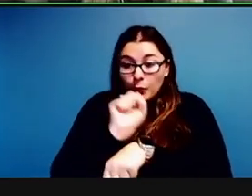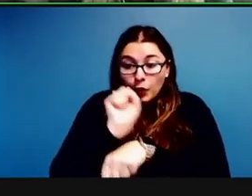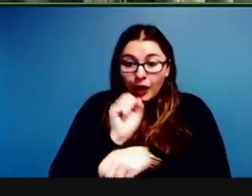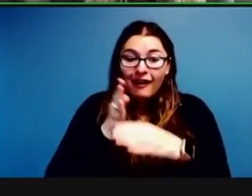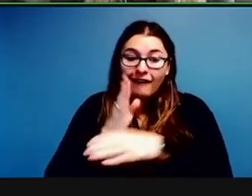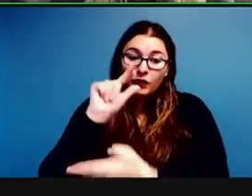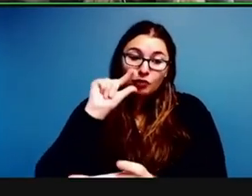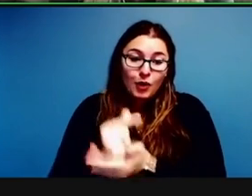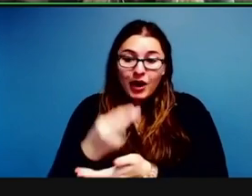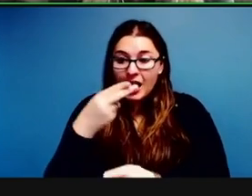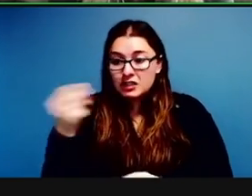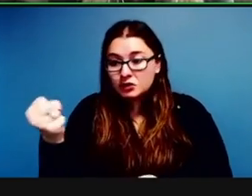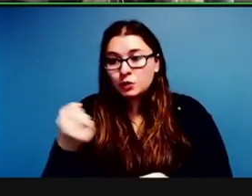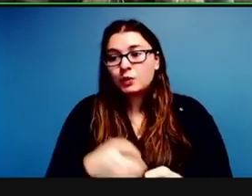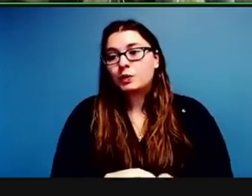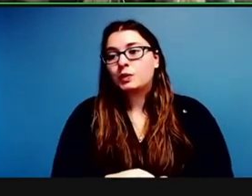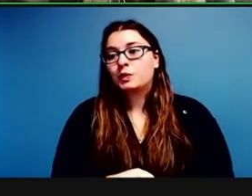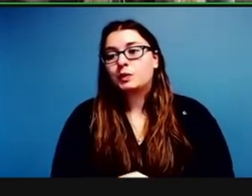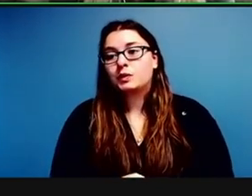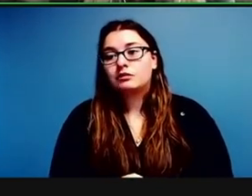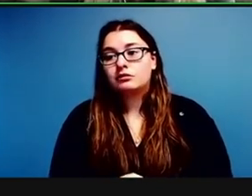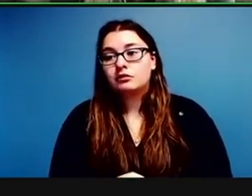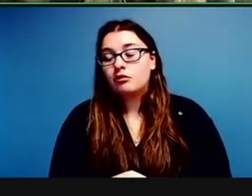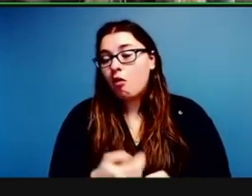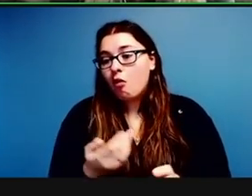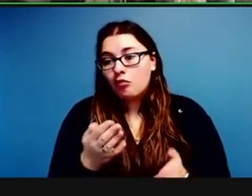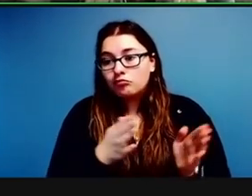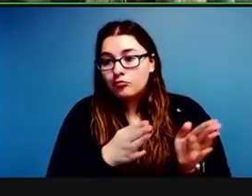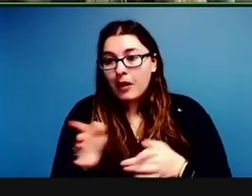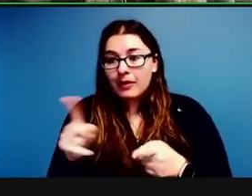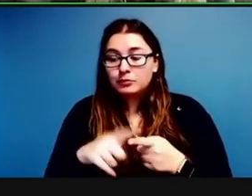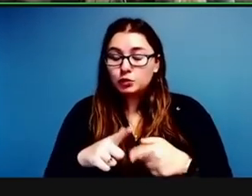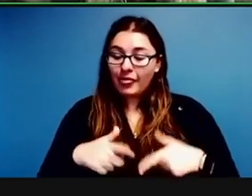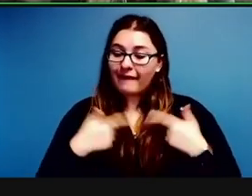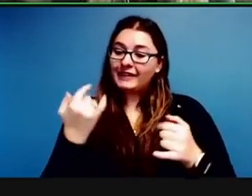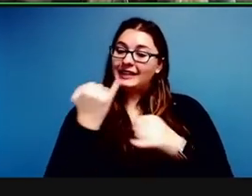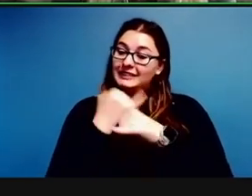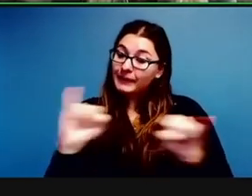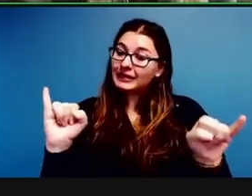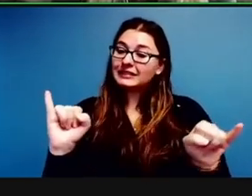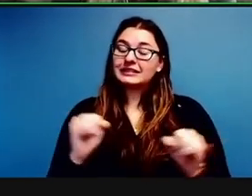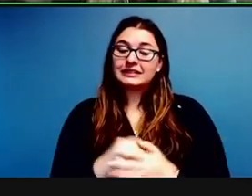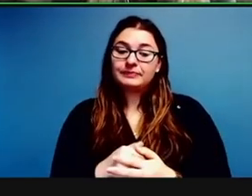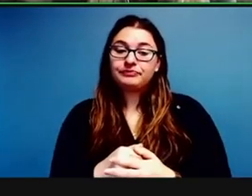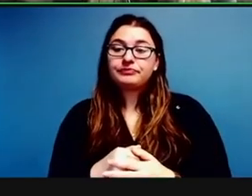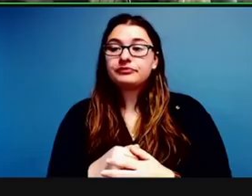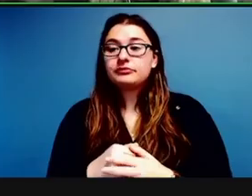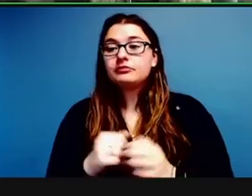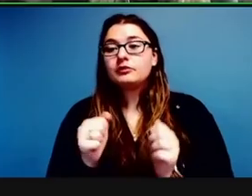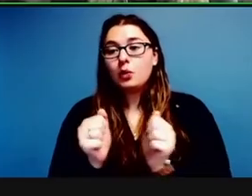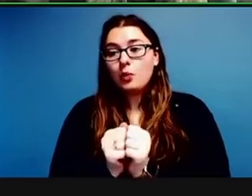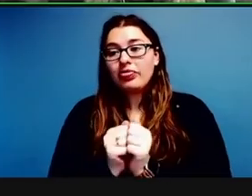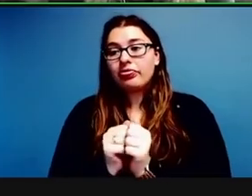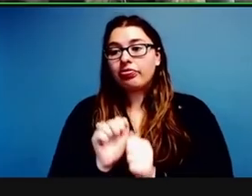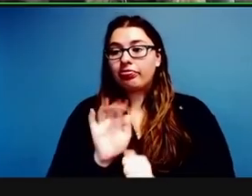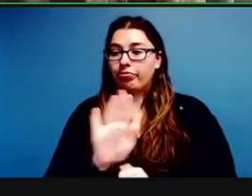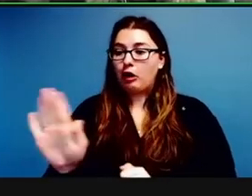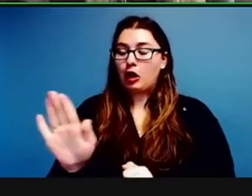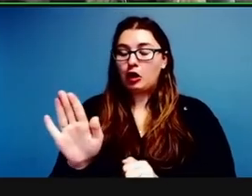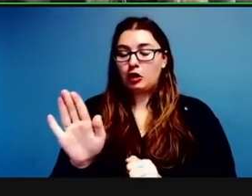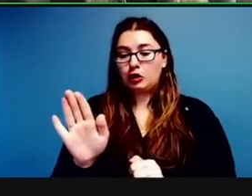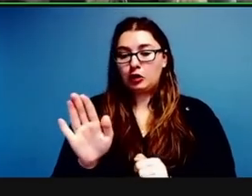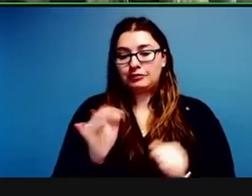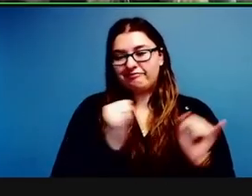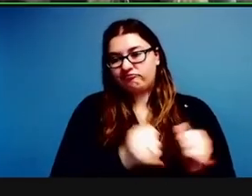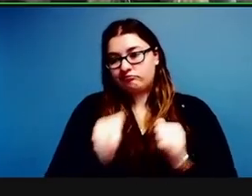graduate high school, or prepare them to live independently as possible with their individual